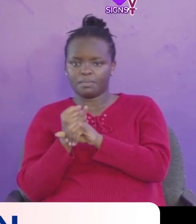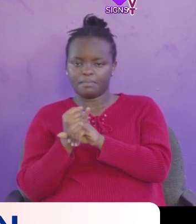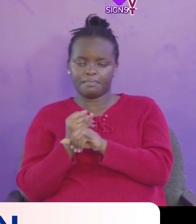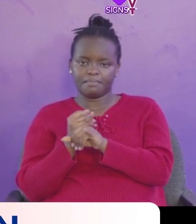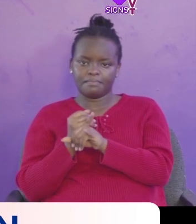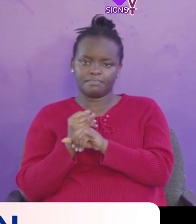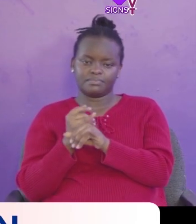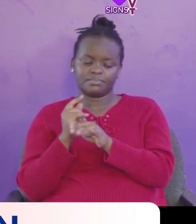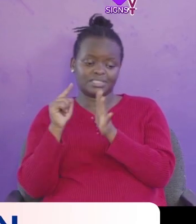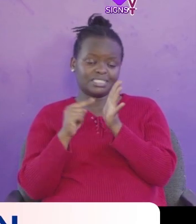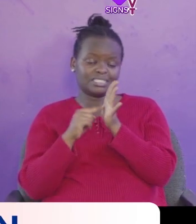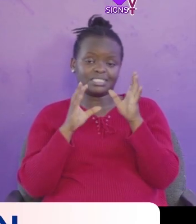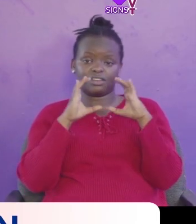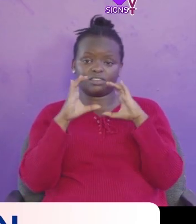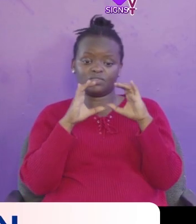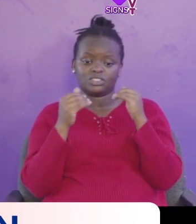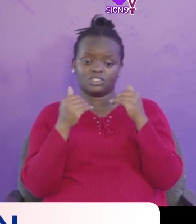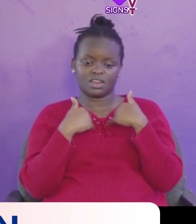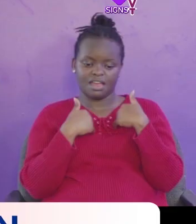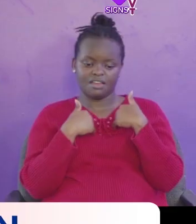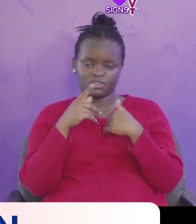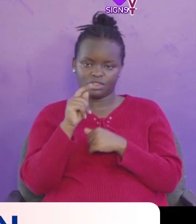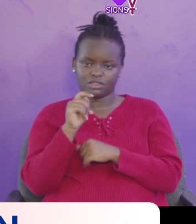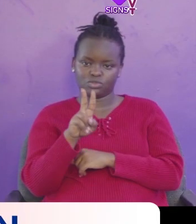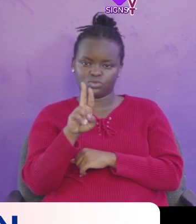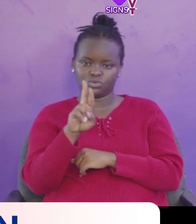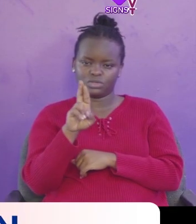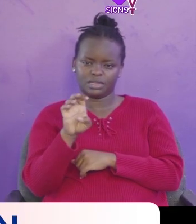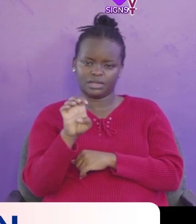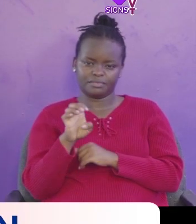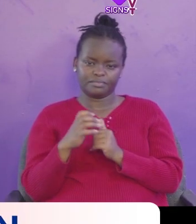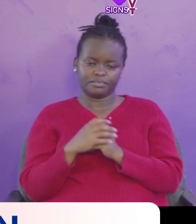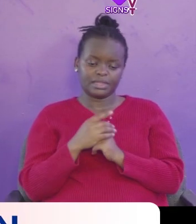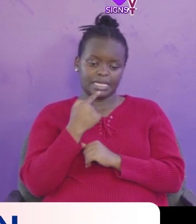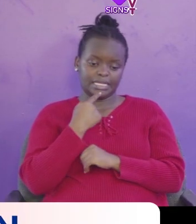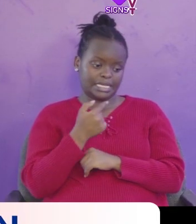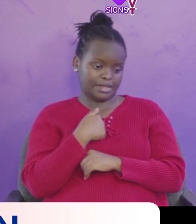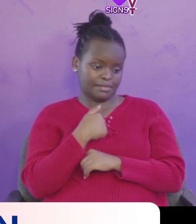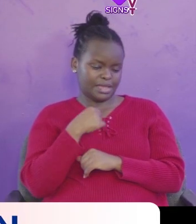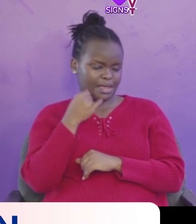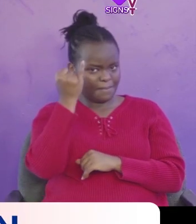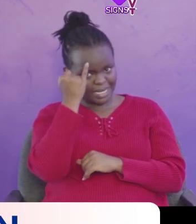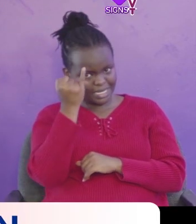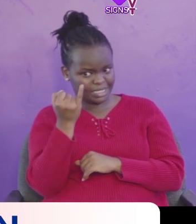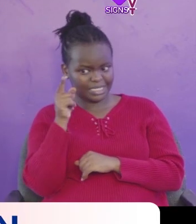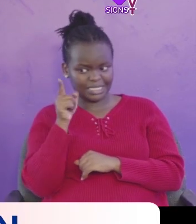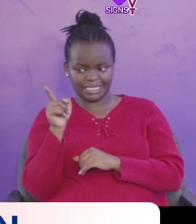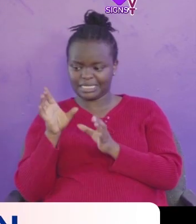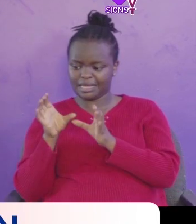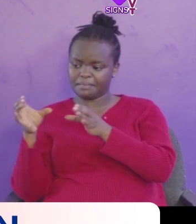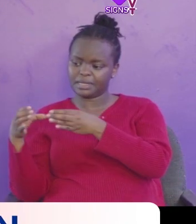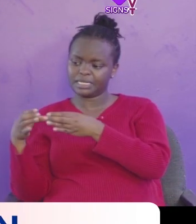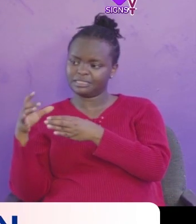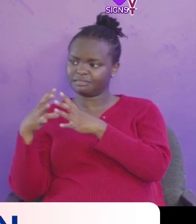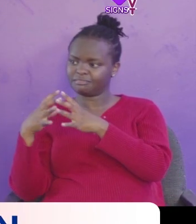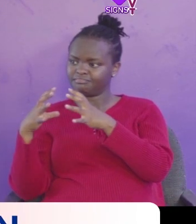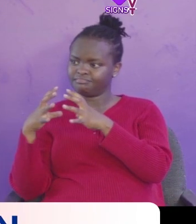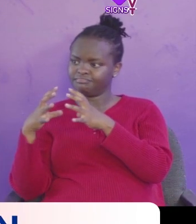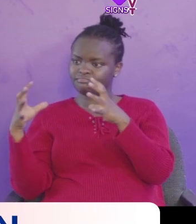is a conversation I had with Ture. And Ture was telling me that, can you imagine hizi kampuni